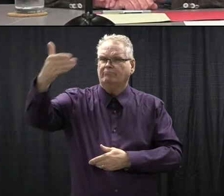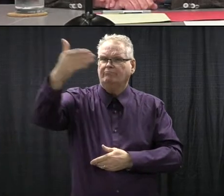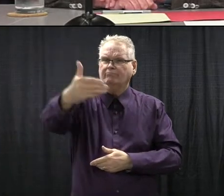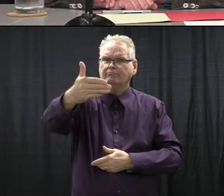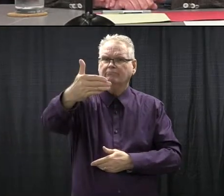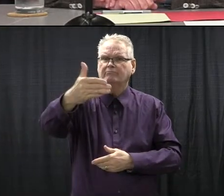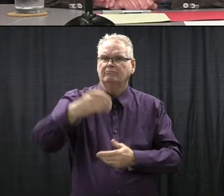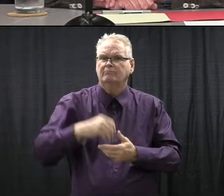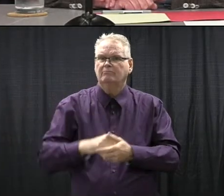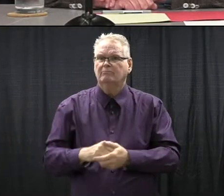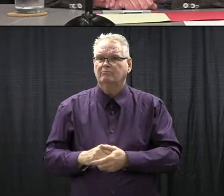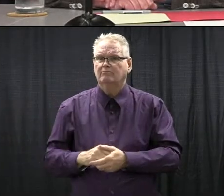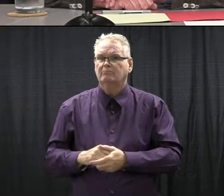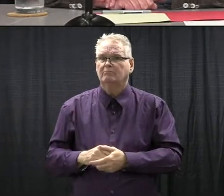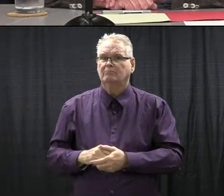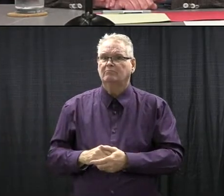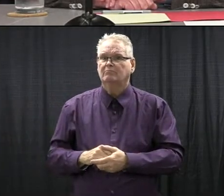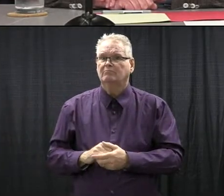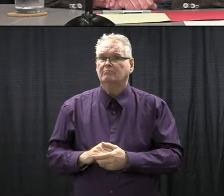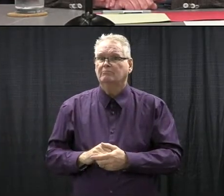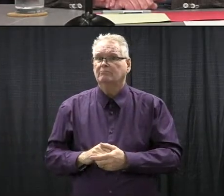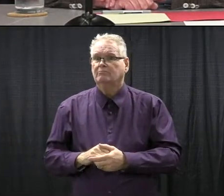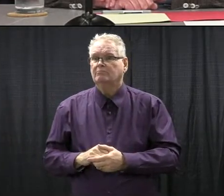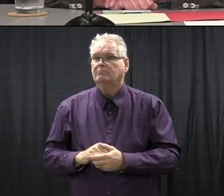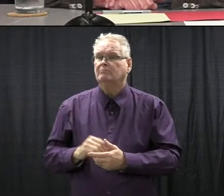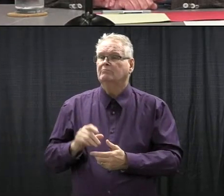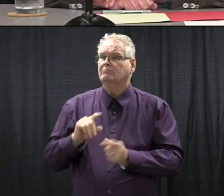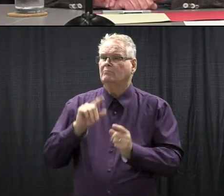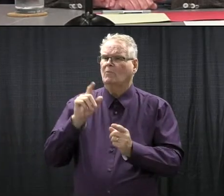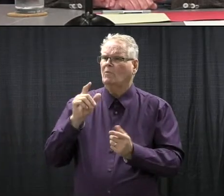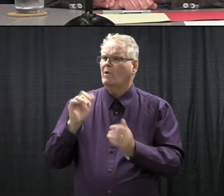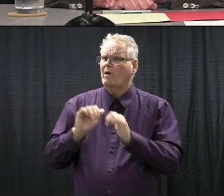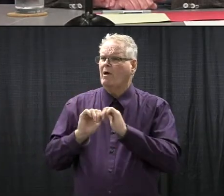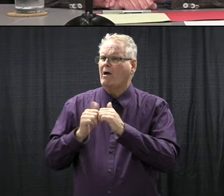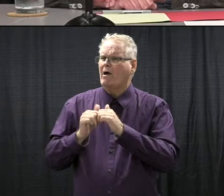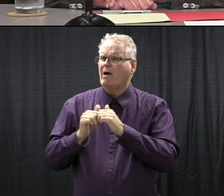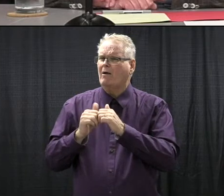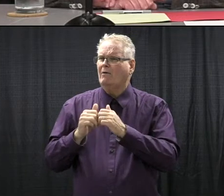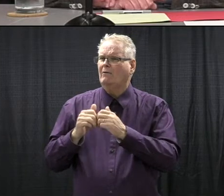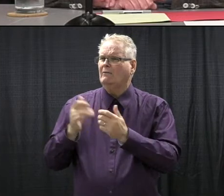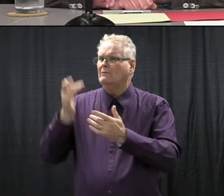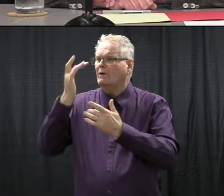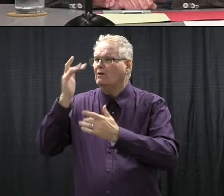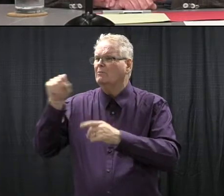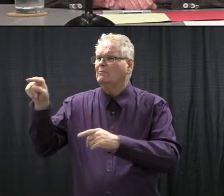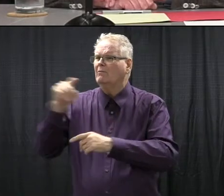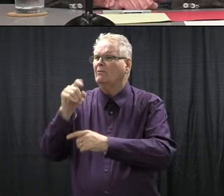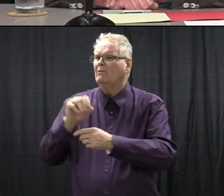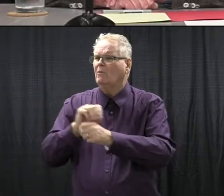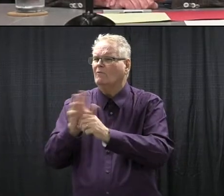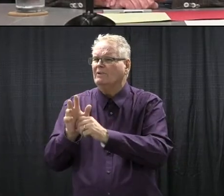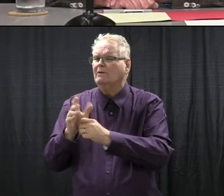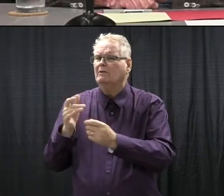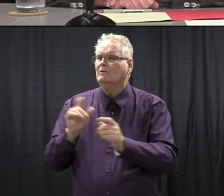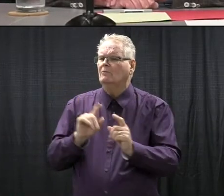ships to perform those tests. I was wondering if we know what the vaccination rates are among those on those ships.